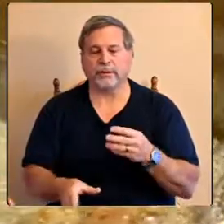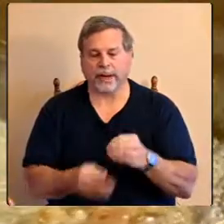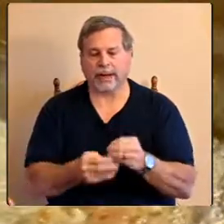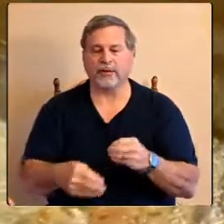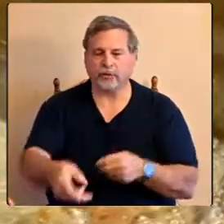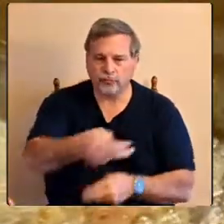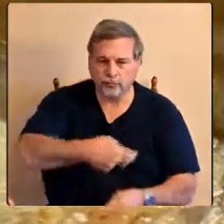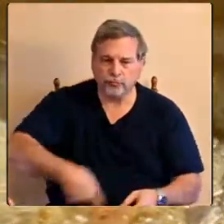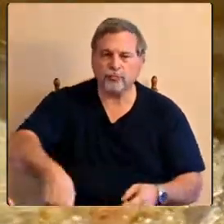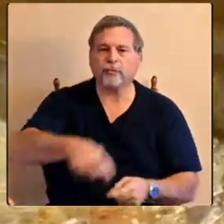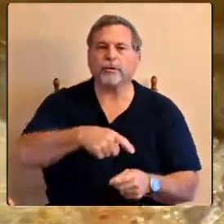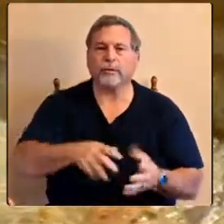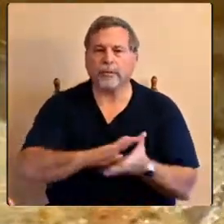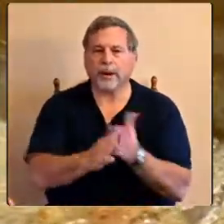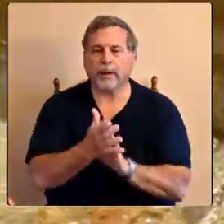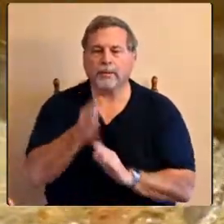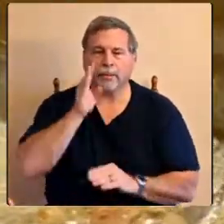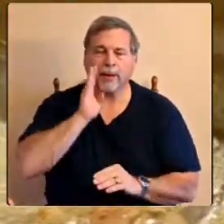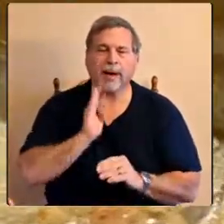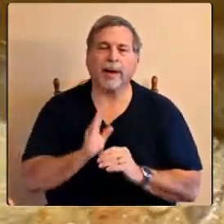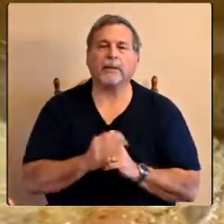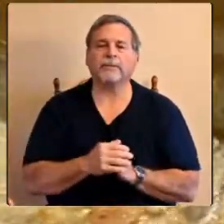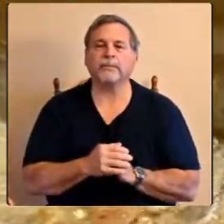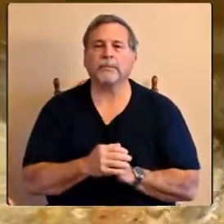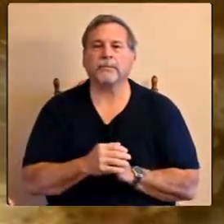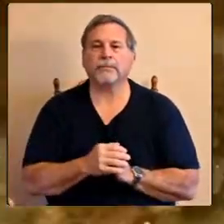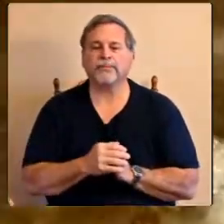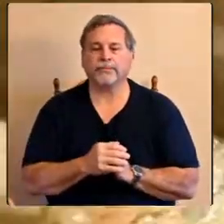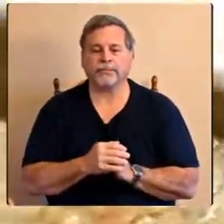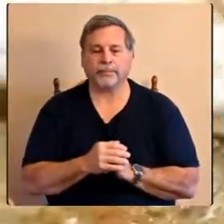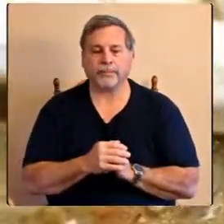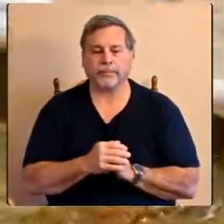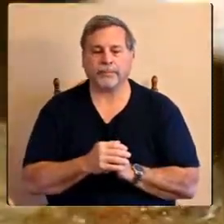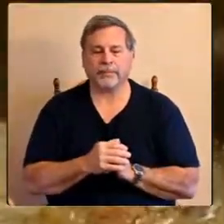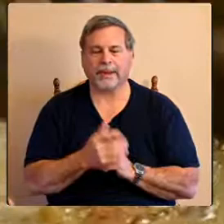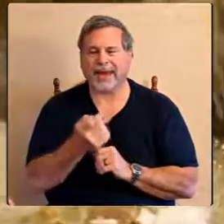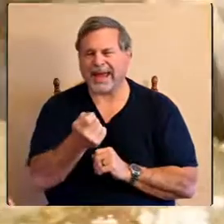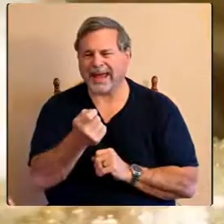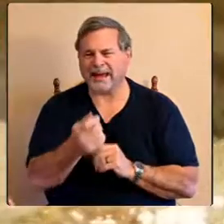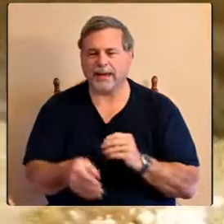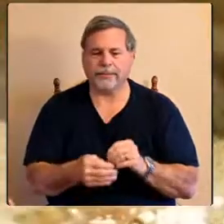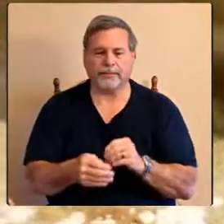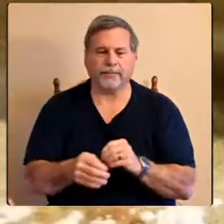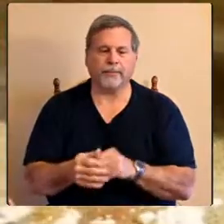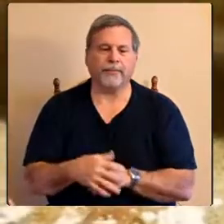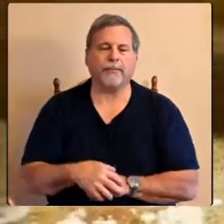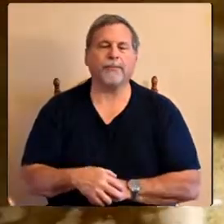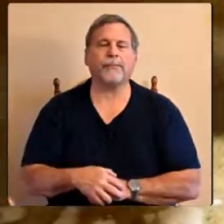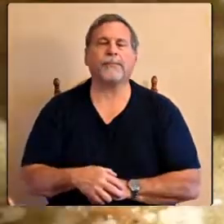around. You want it to start to brown.